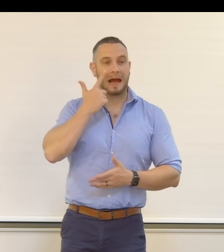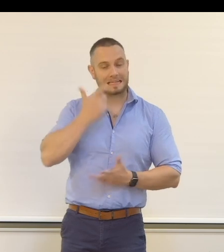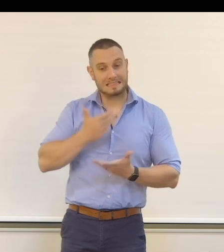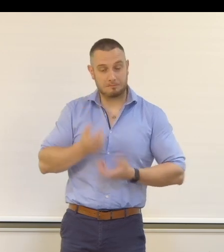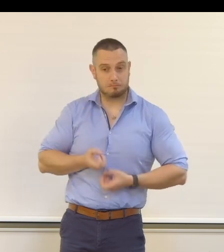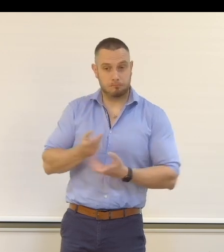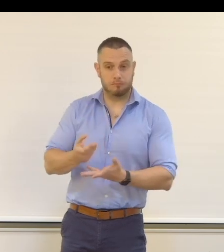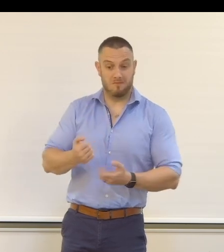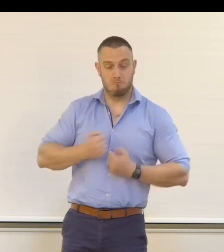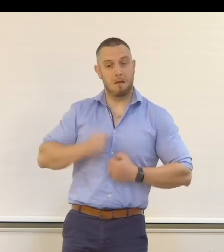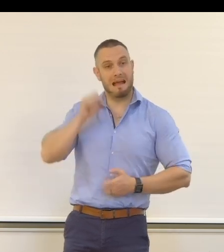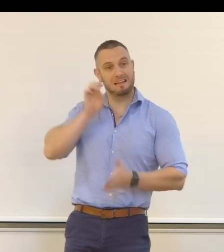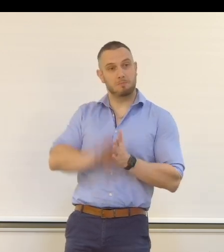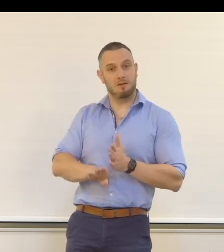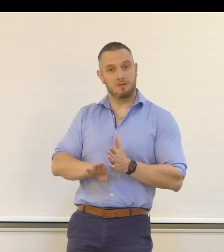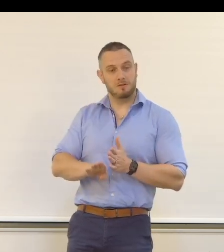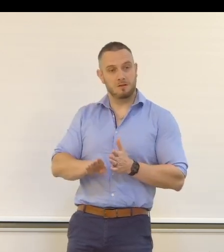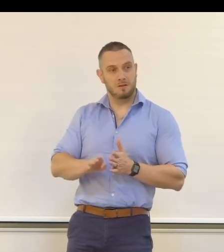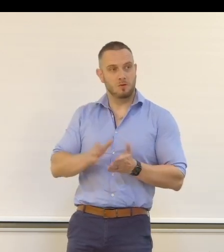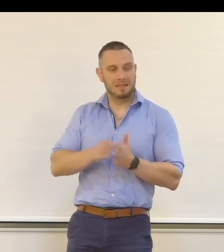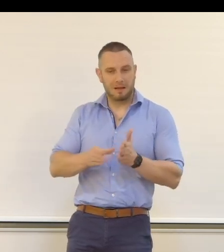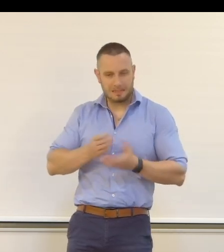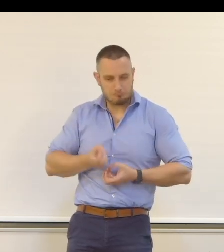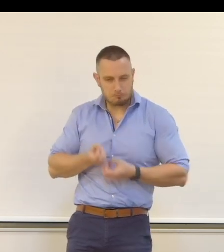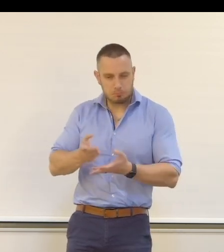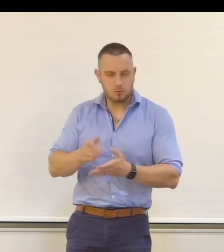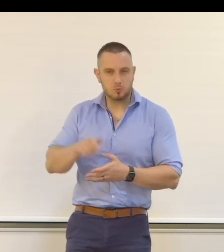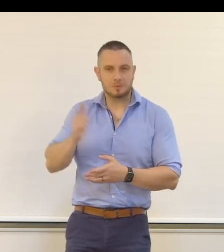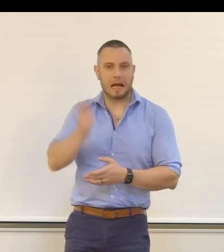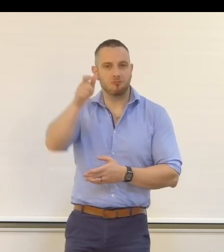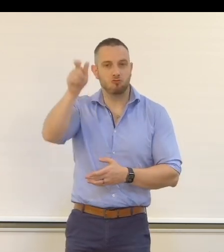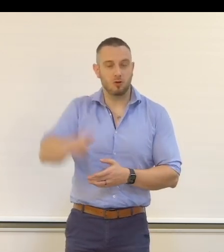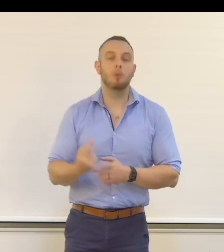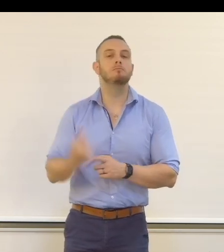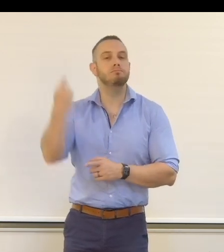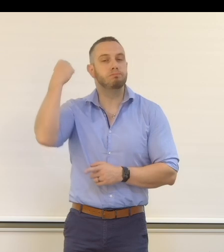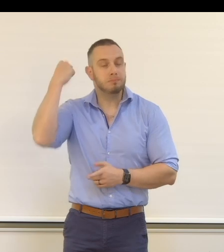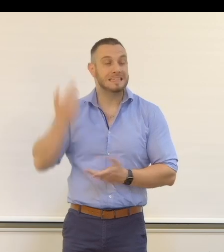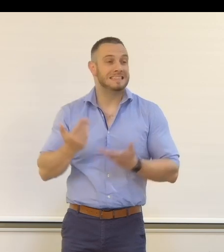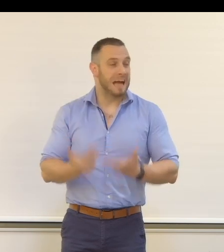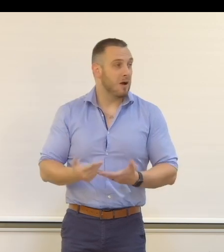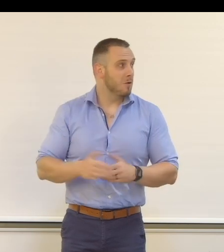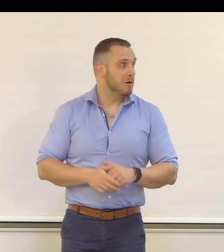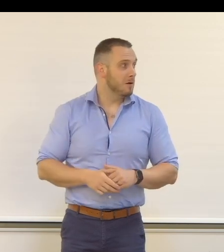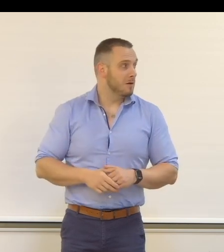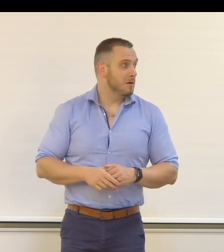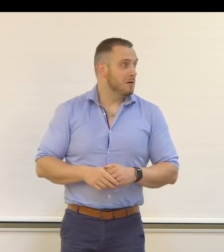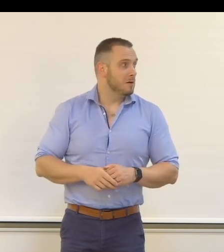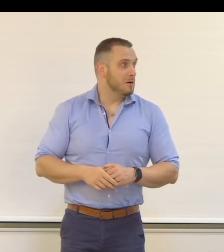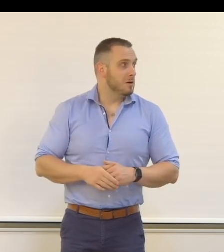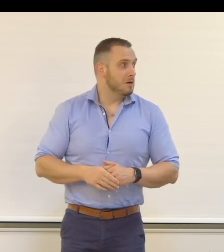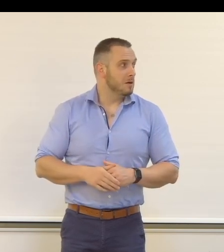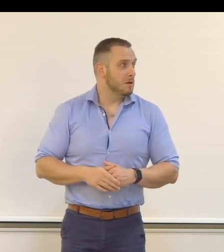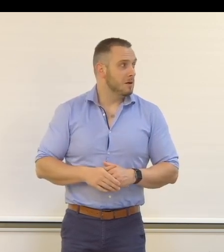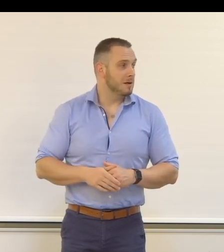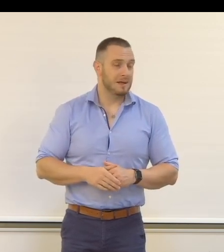had to try to send a message to the astronauts. Nowadays, the spaceship XSAT, I don't